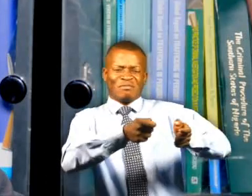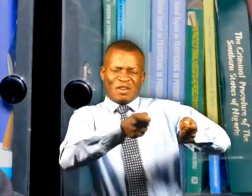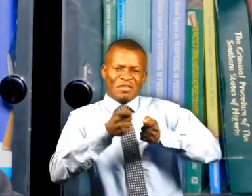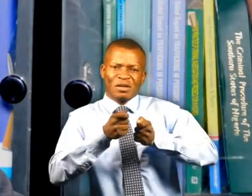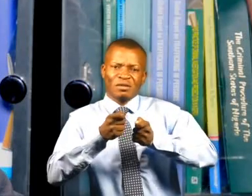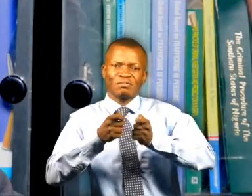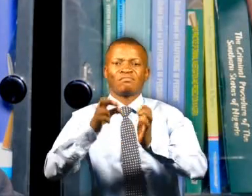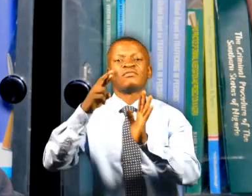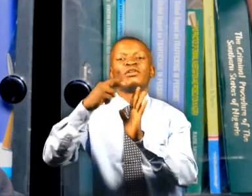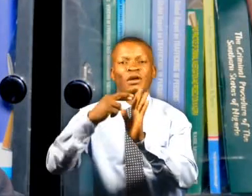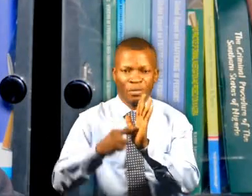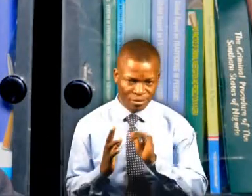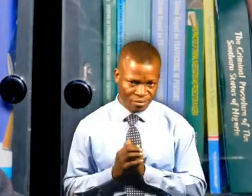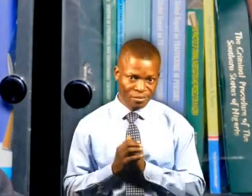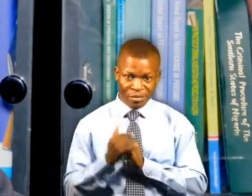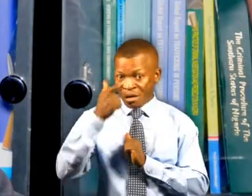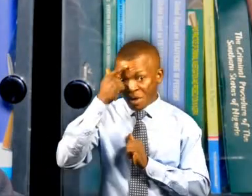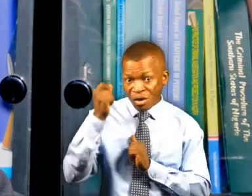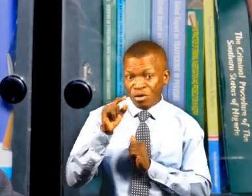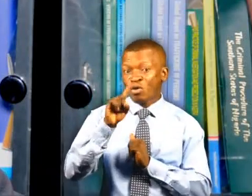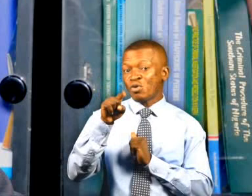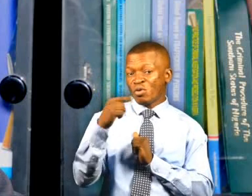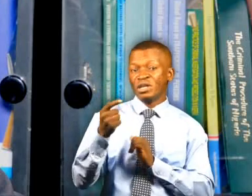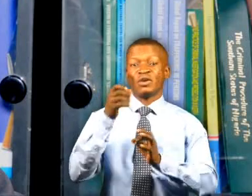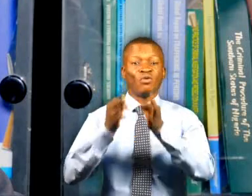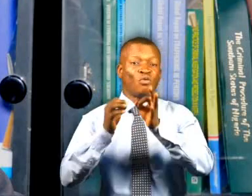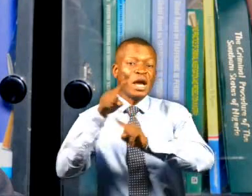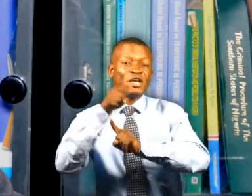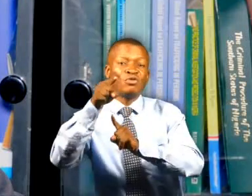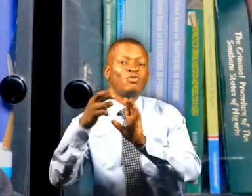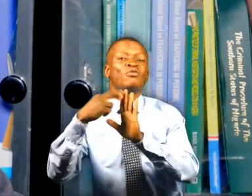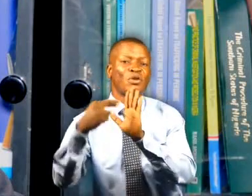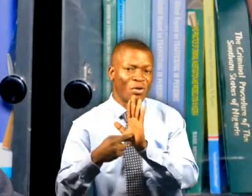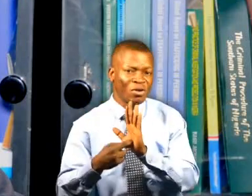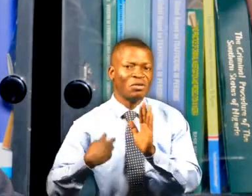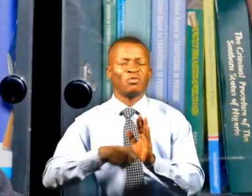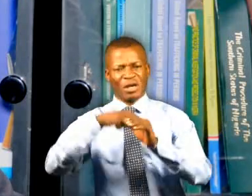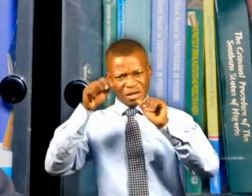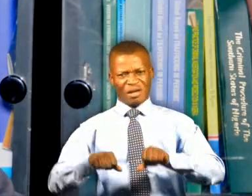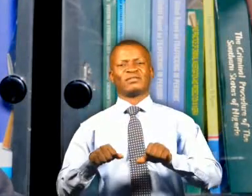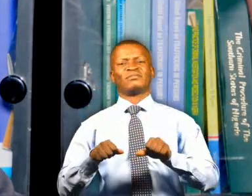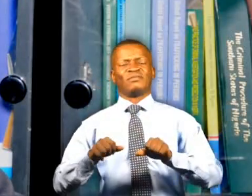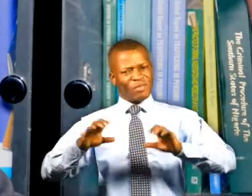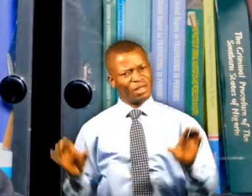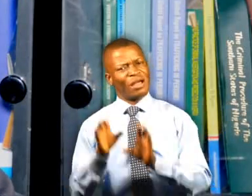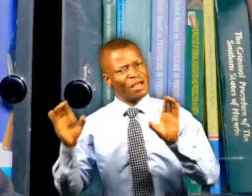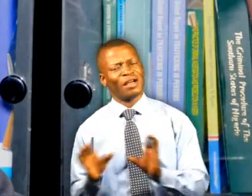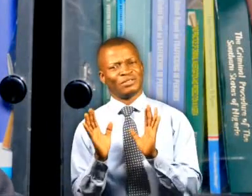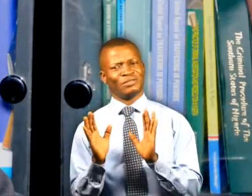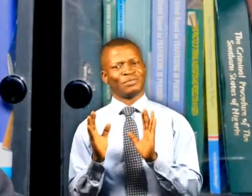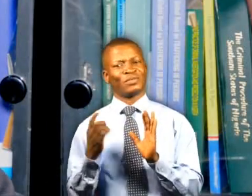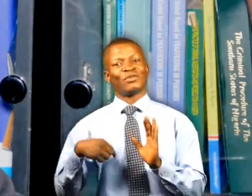trafficking, because it is only when they report that is why we'll be able to swing into